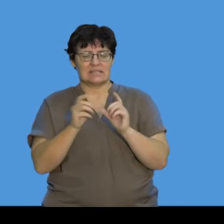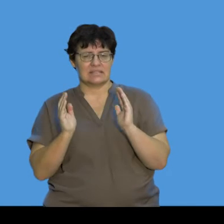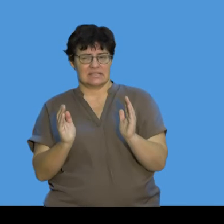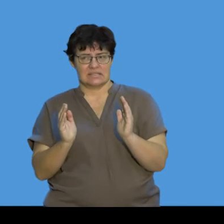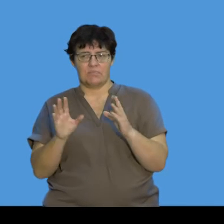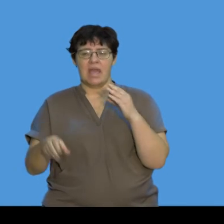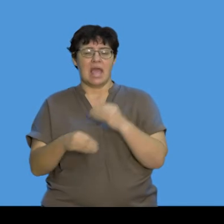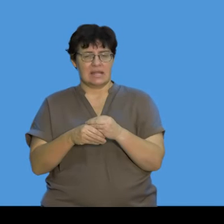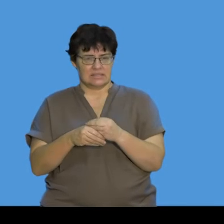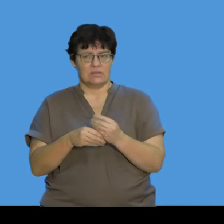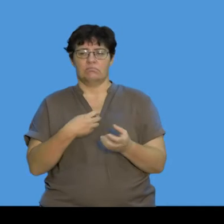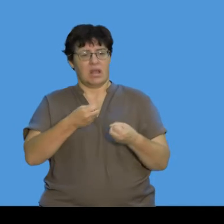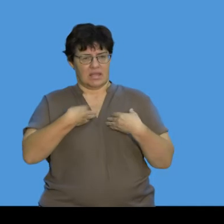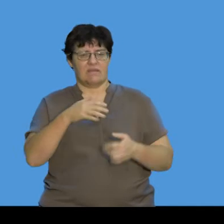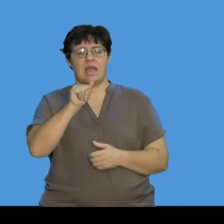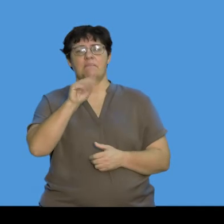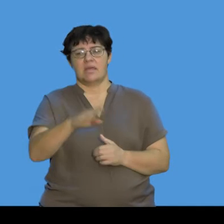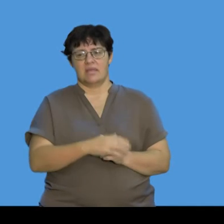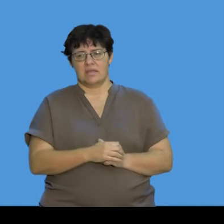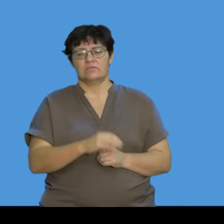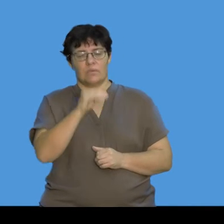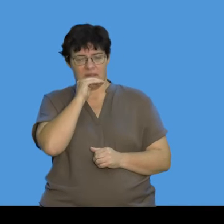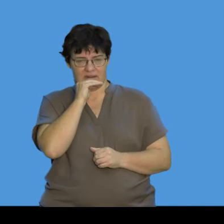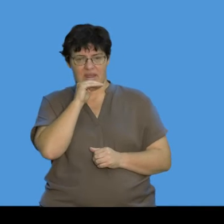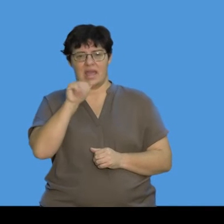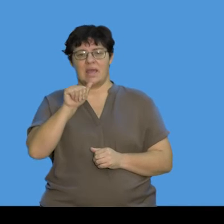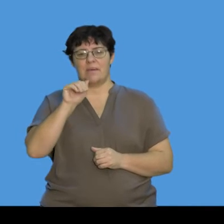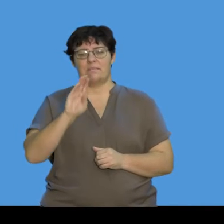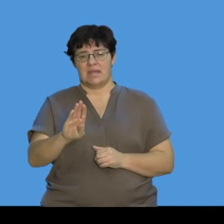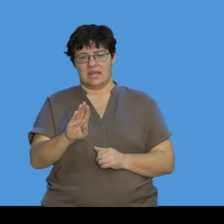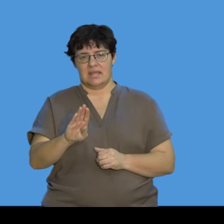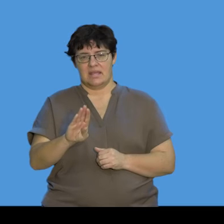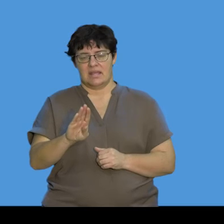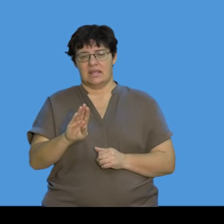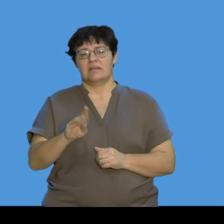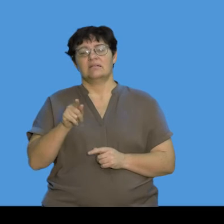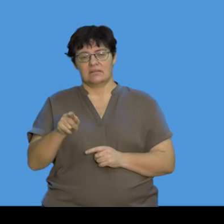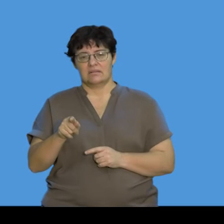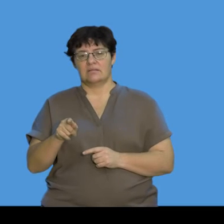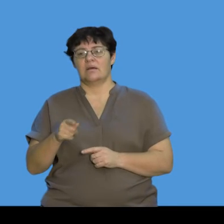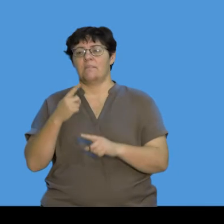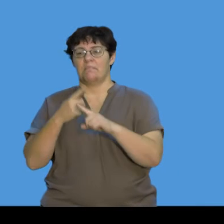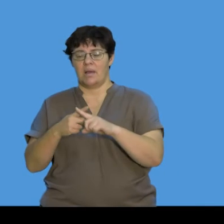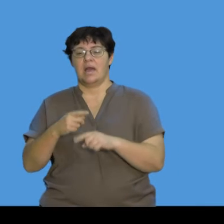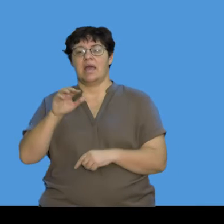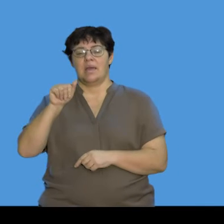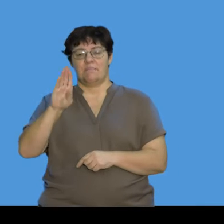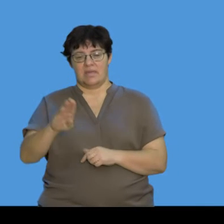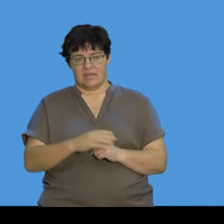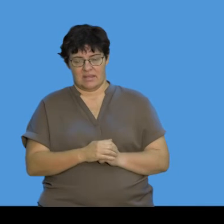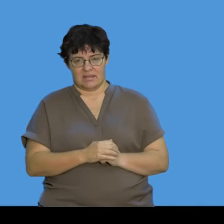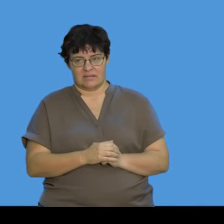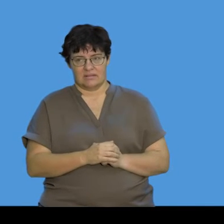is inside the bracket, if I add it, it gives me AB. So this becomes AB multiplied by